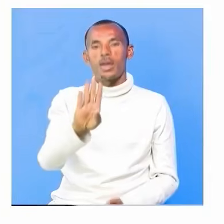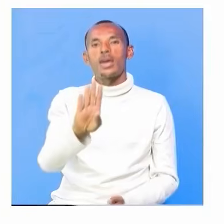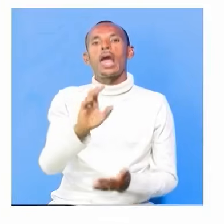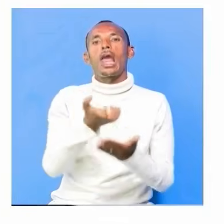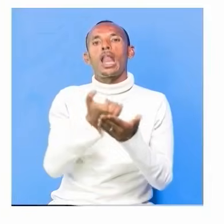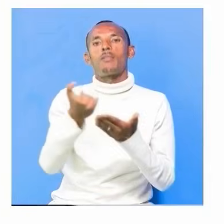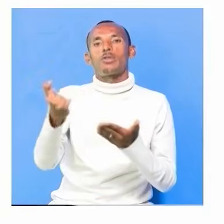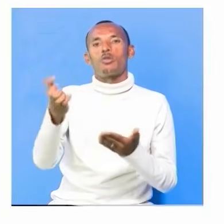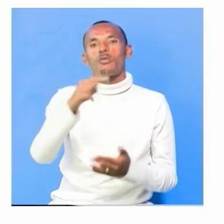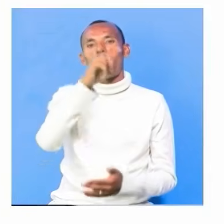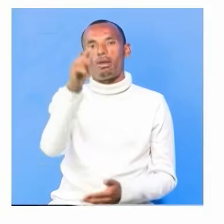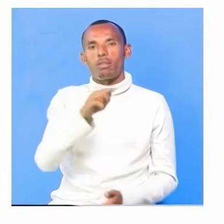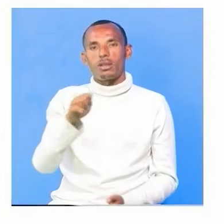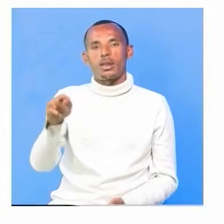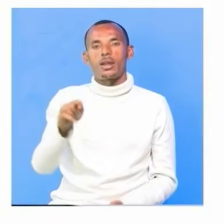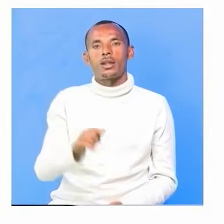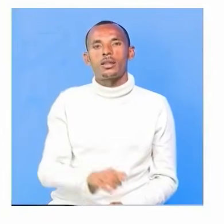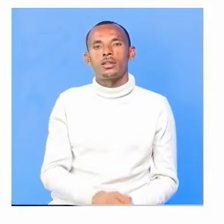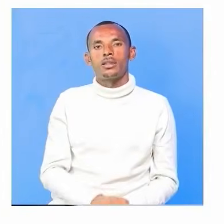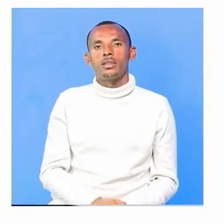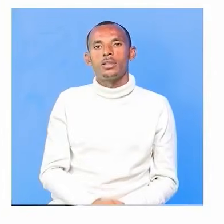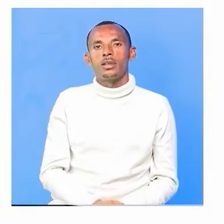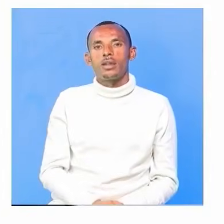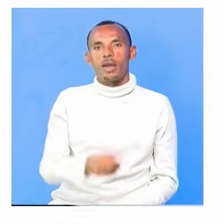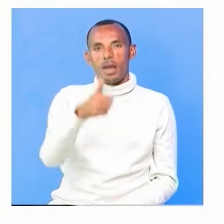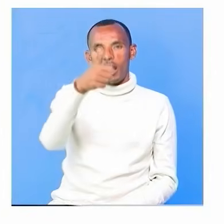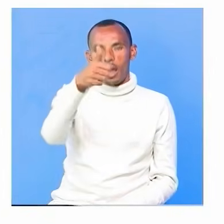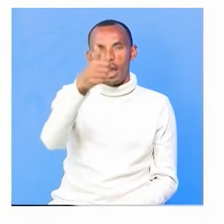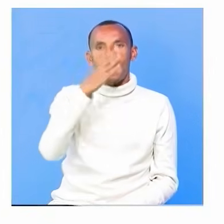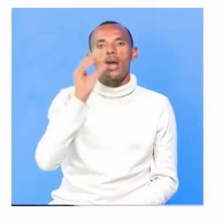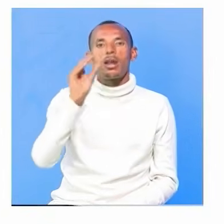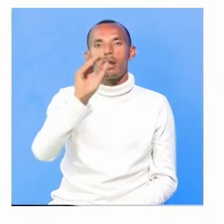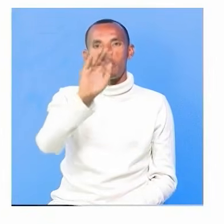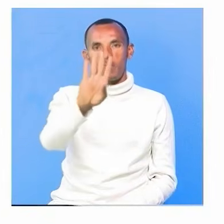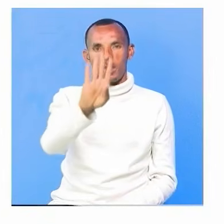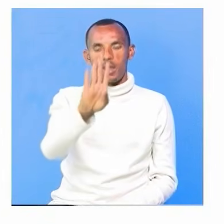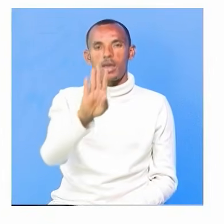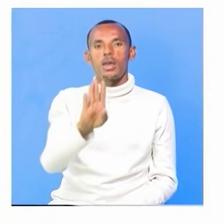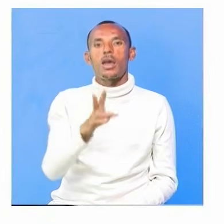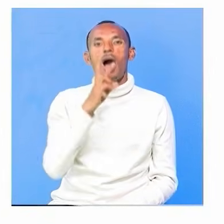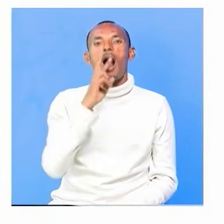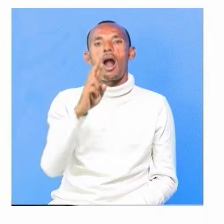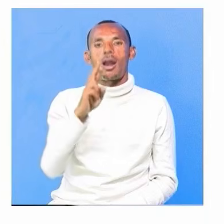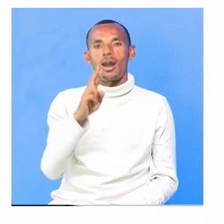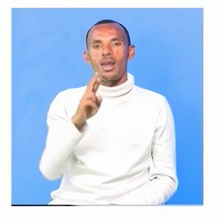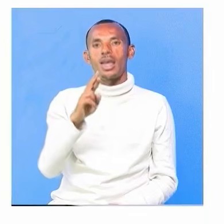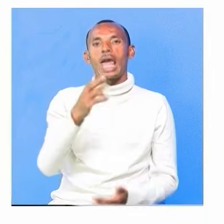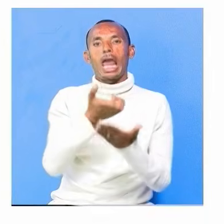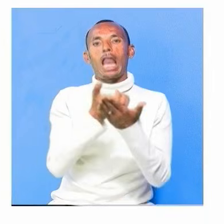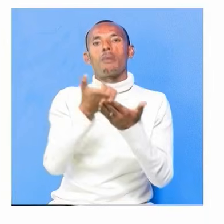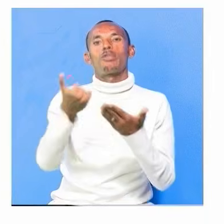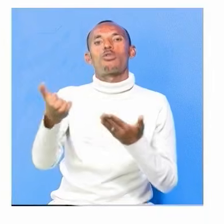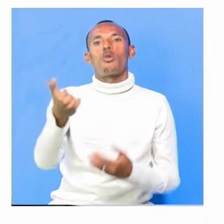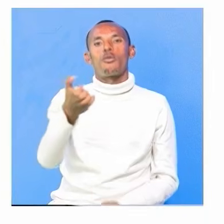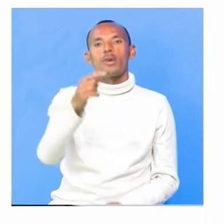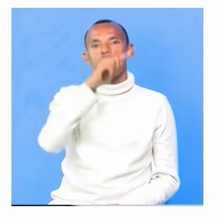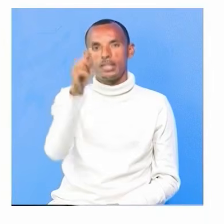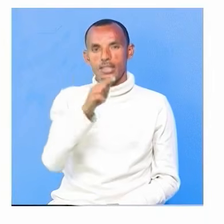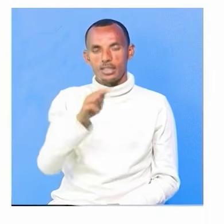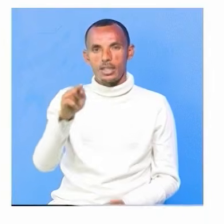an element of integers, right? So A and B are an element of